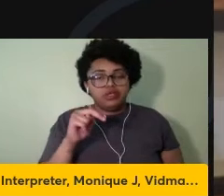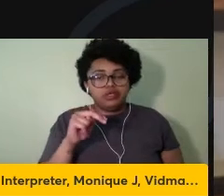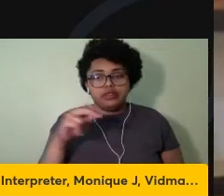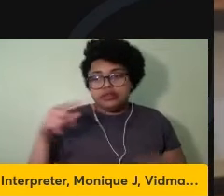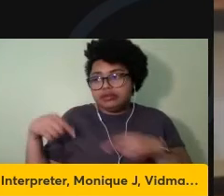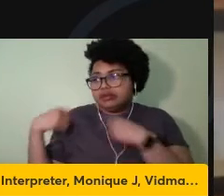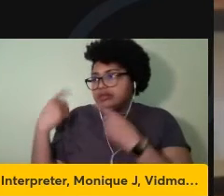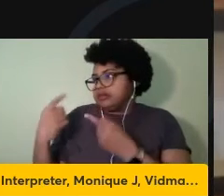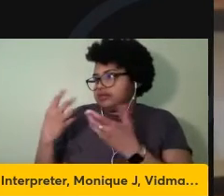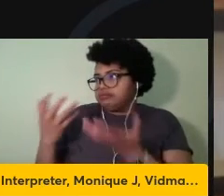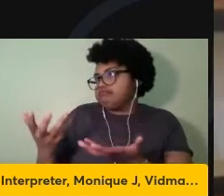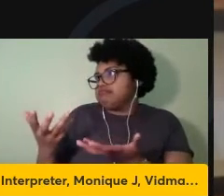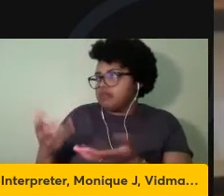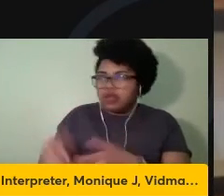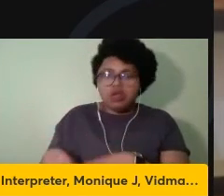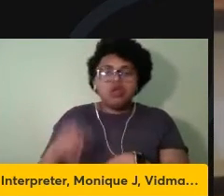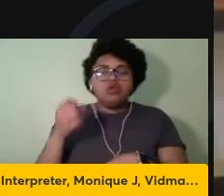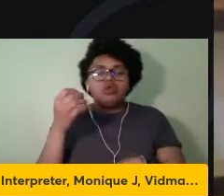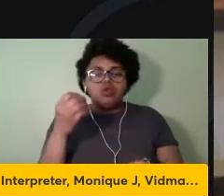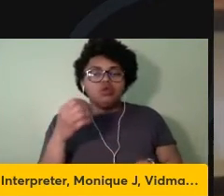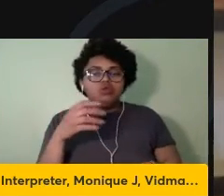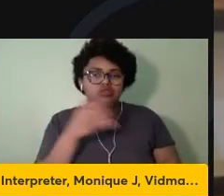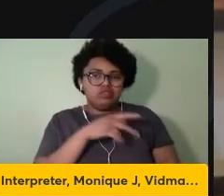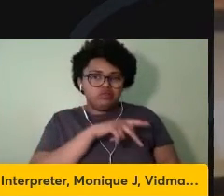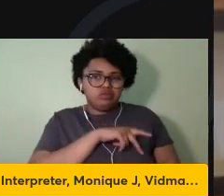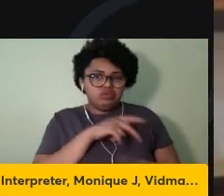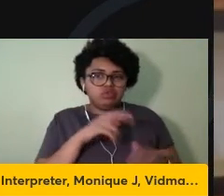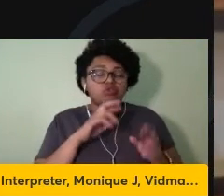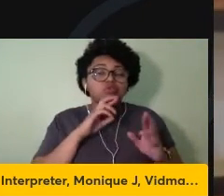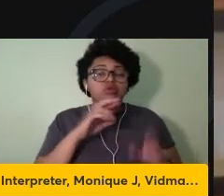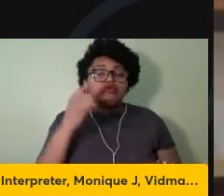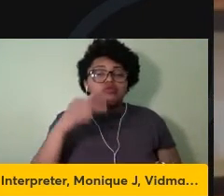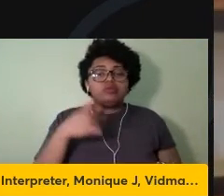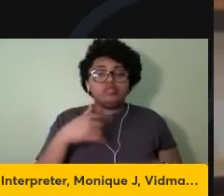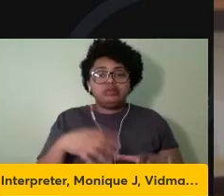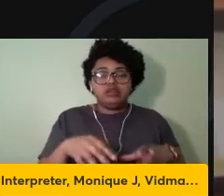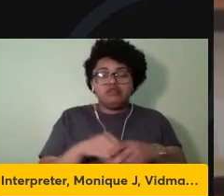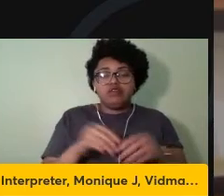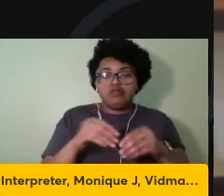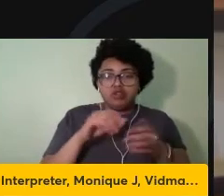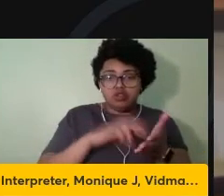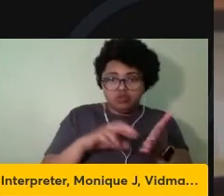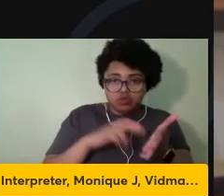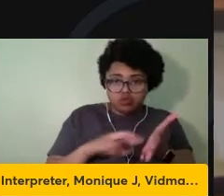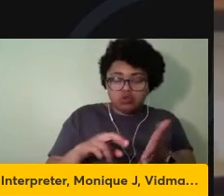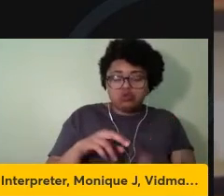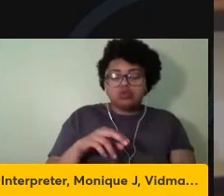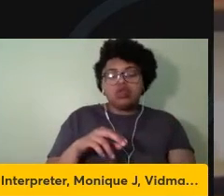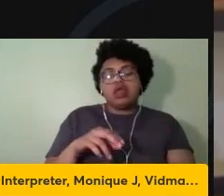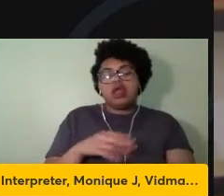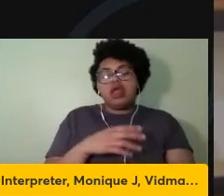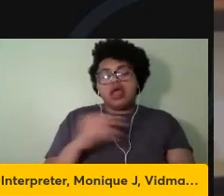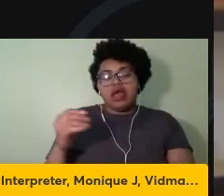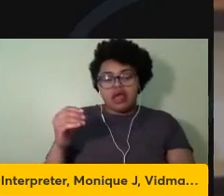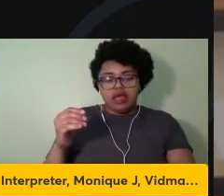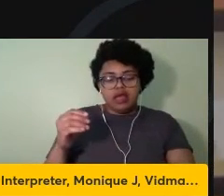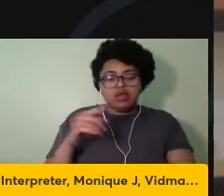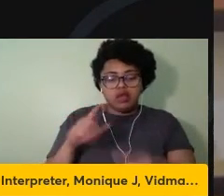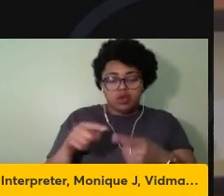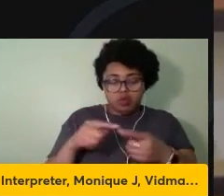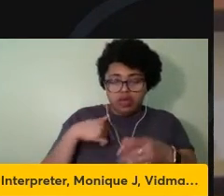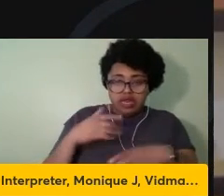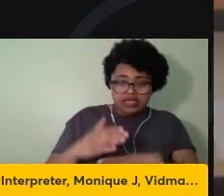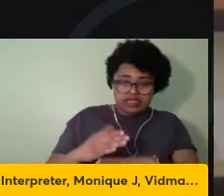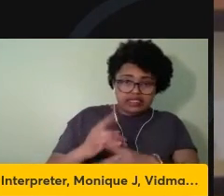personal resonance for me to be able to be involved in this research. And just when I defended my thesis